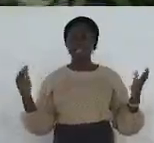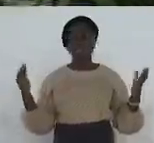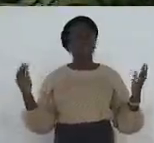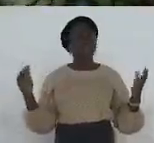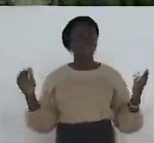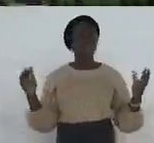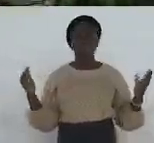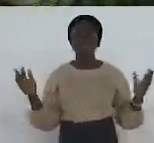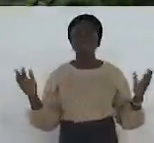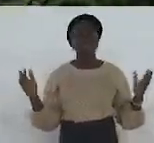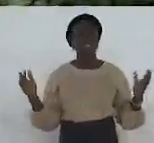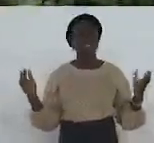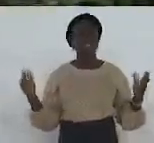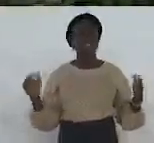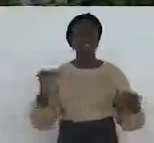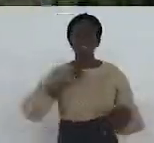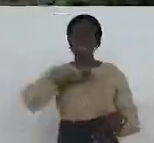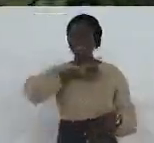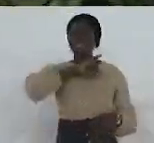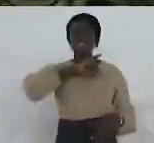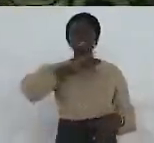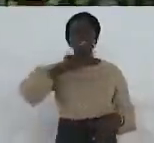praise je